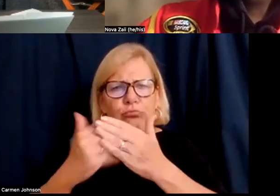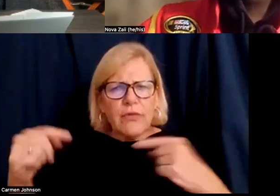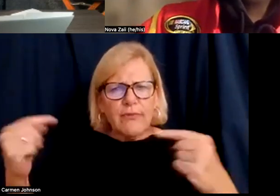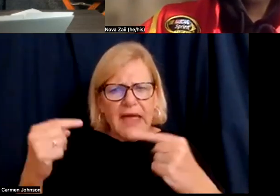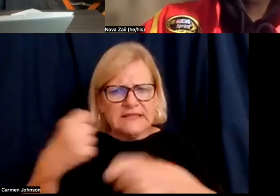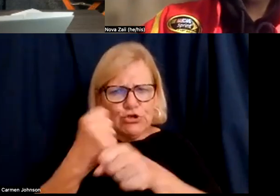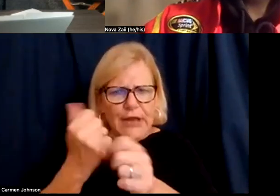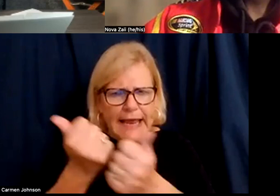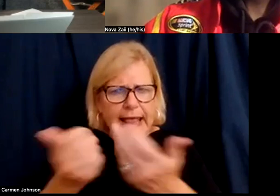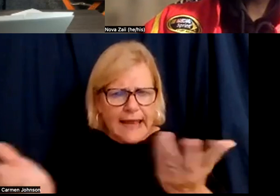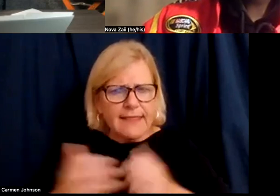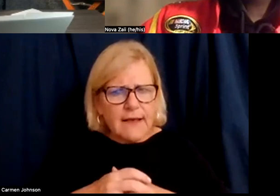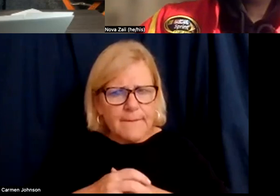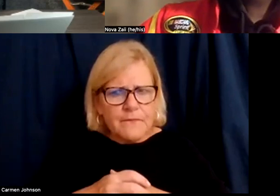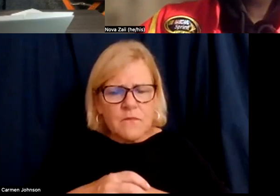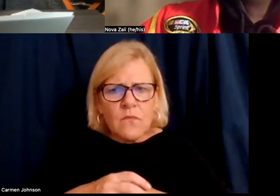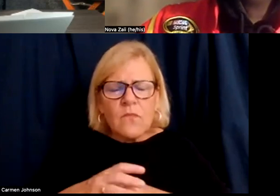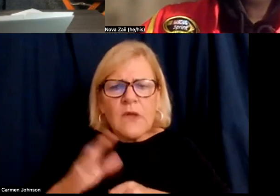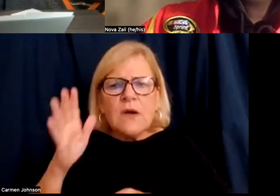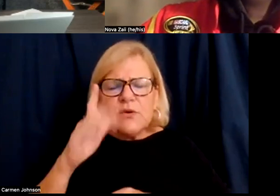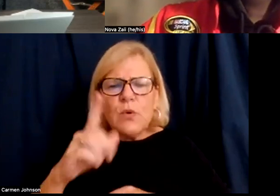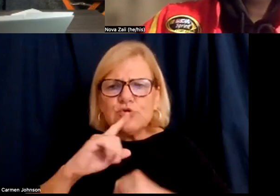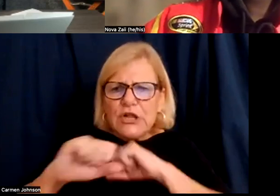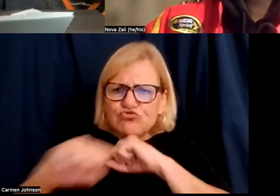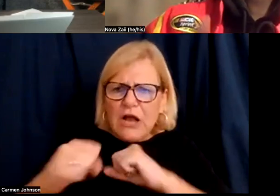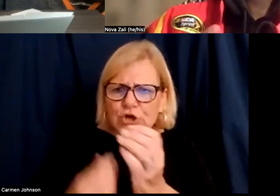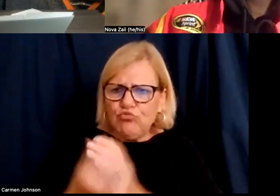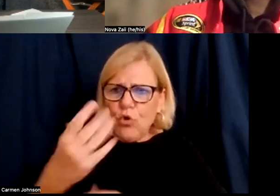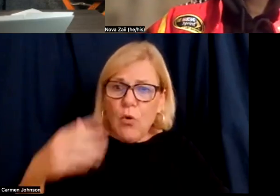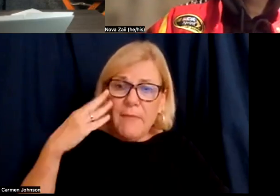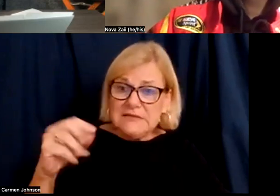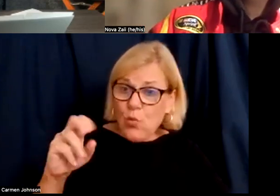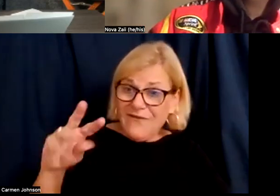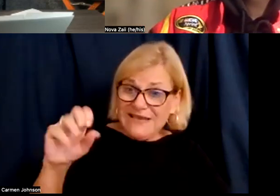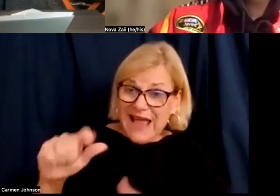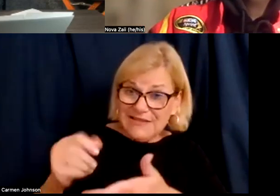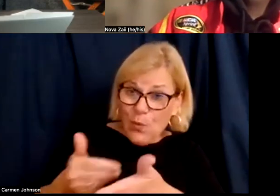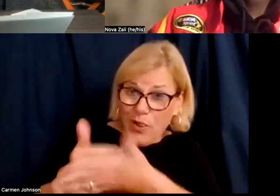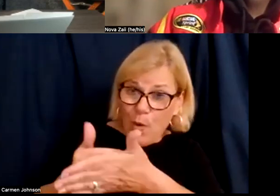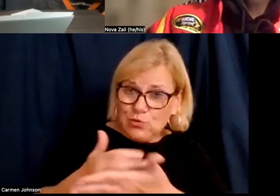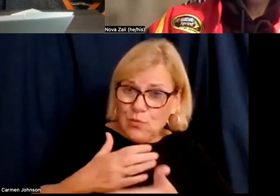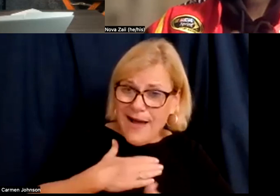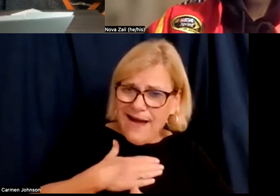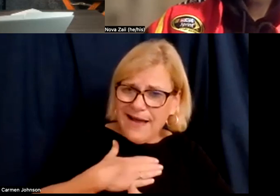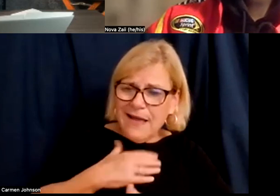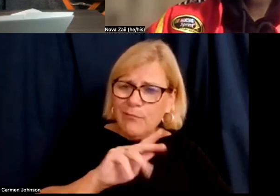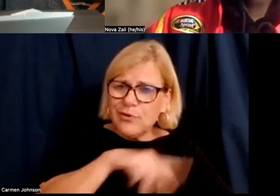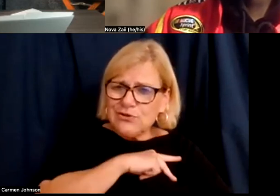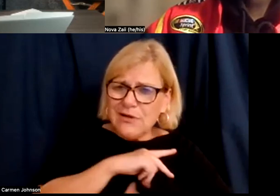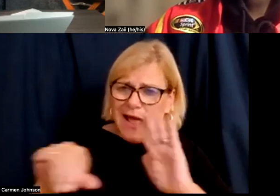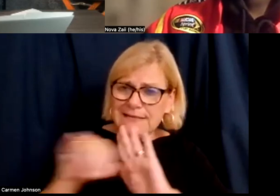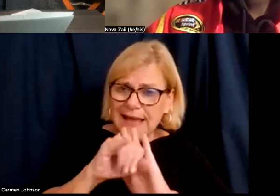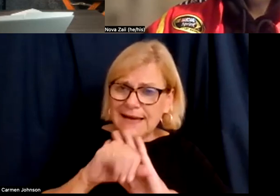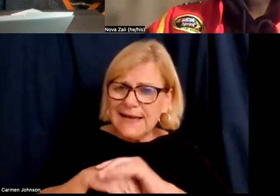anything, you know, so it's gonna definitely stretch and grow you. But I think because Nova Zaii is so close to my personal